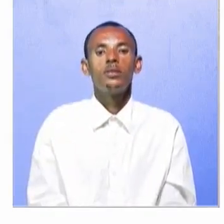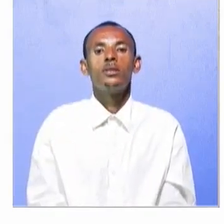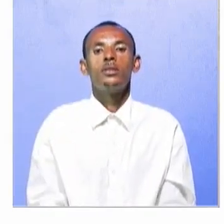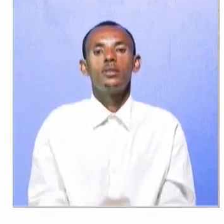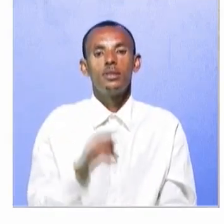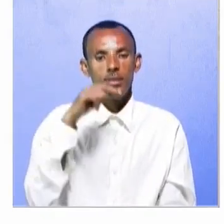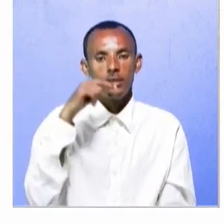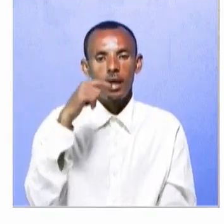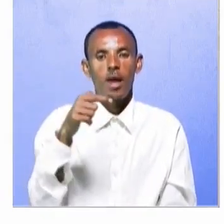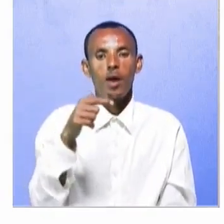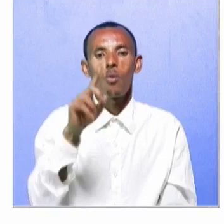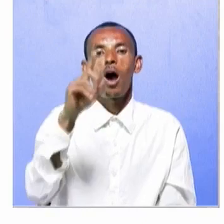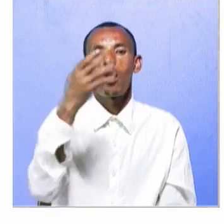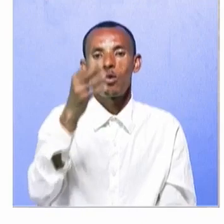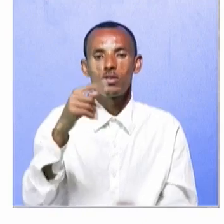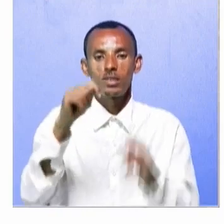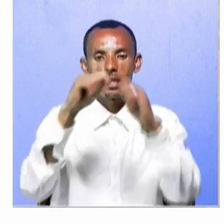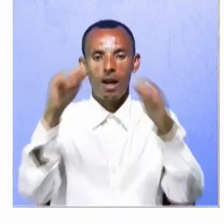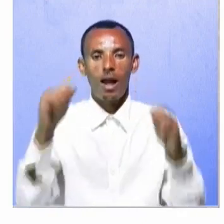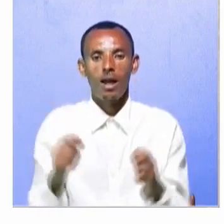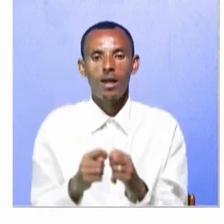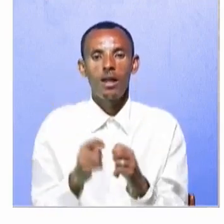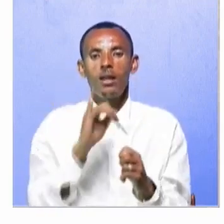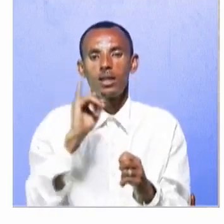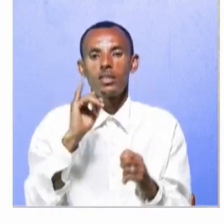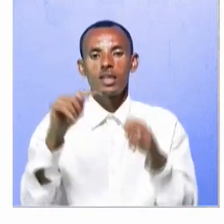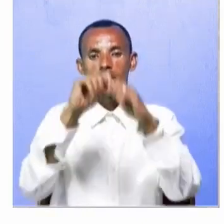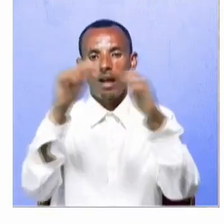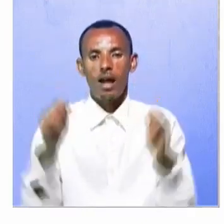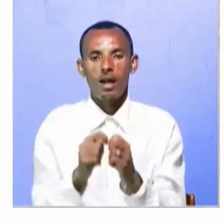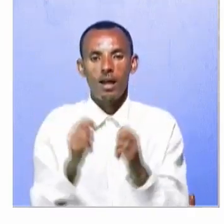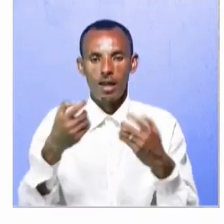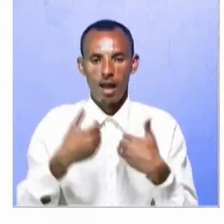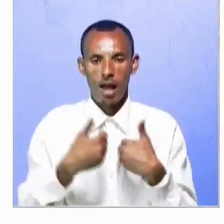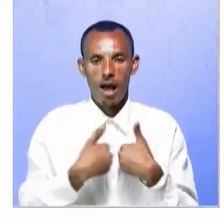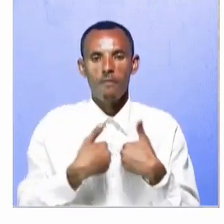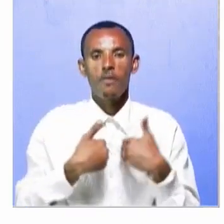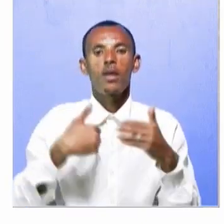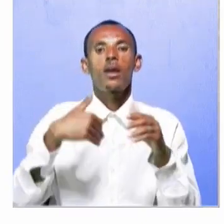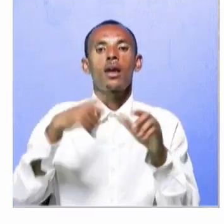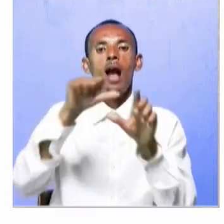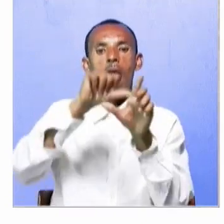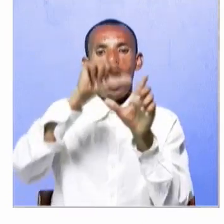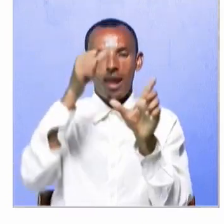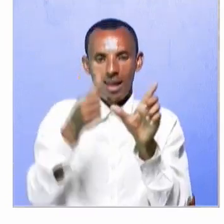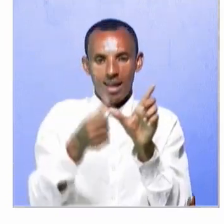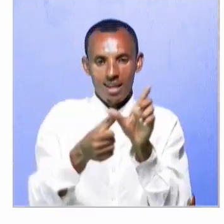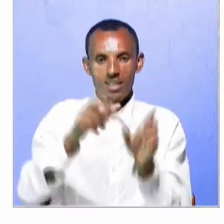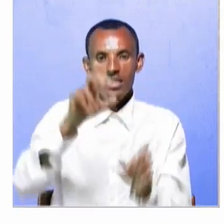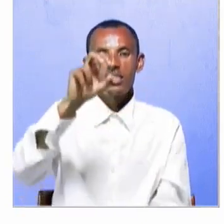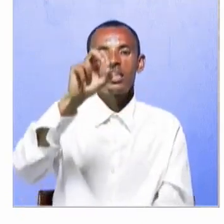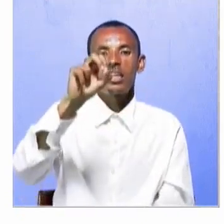Say one of the triangle is a triangle having angle 35,